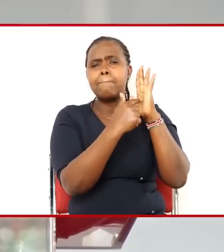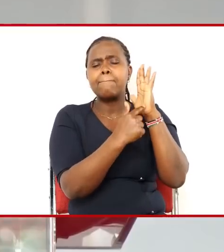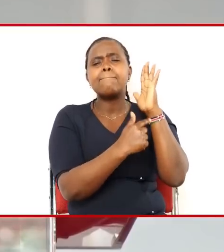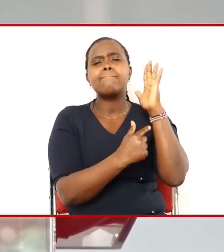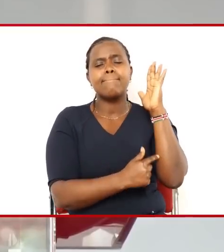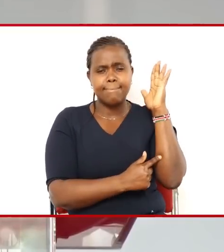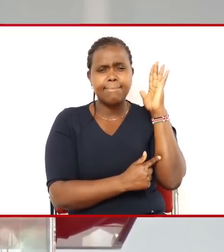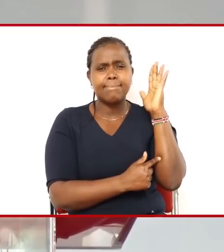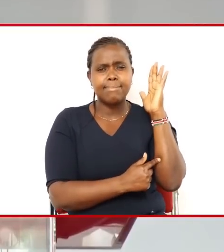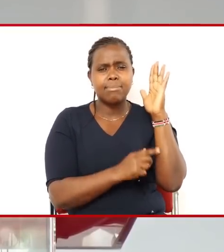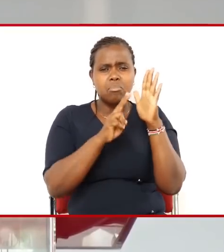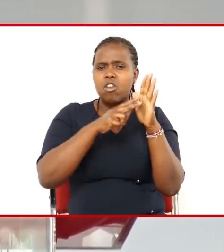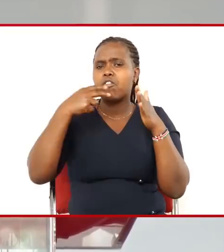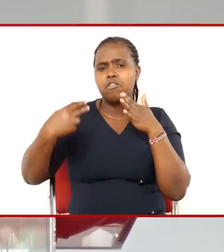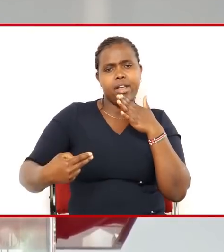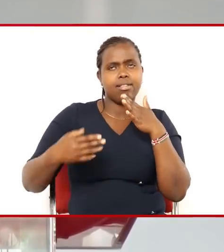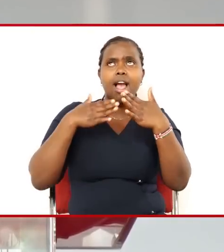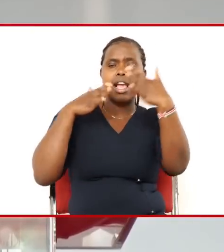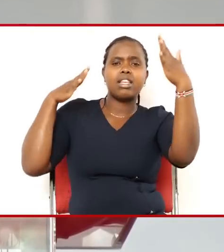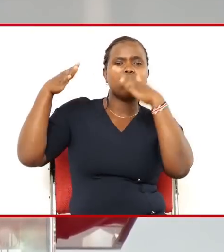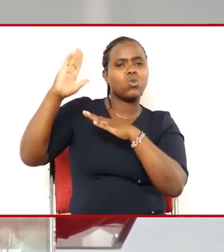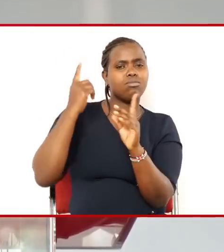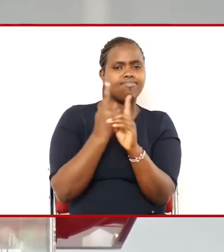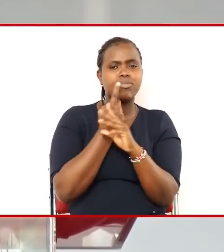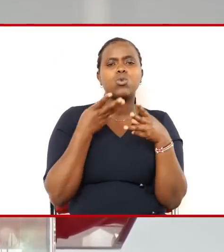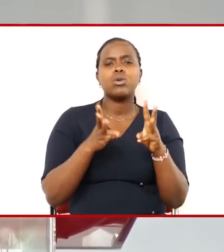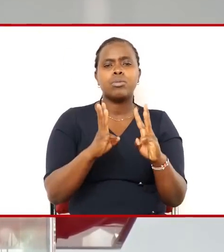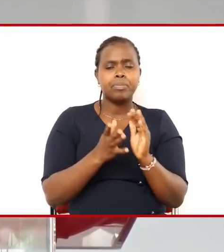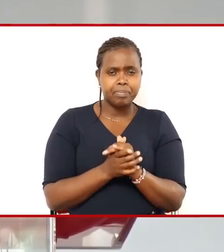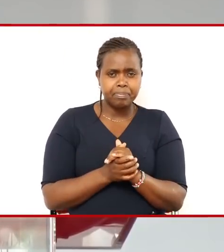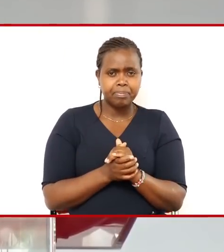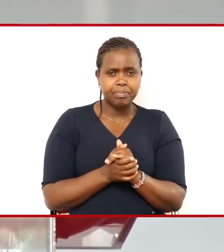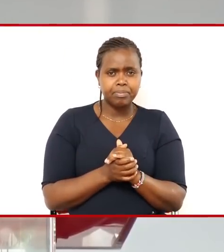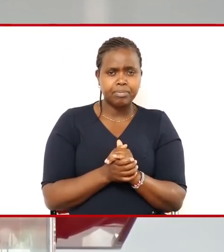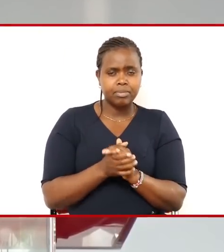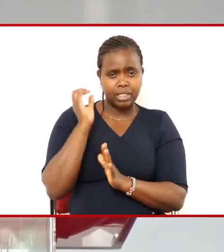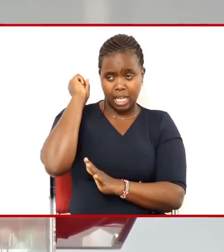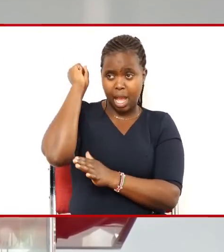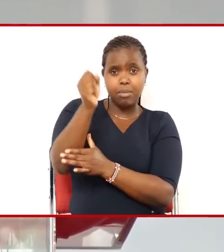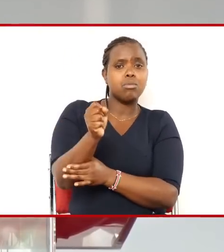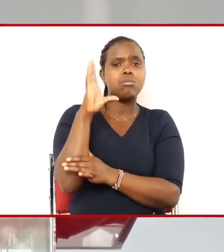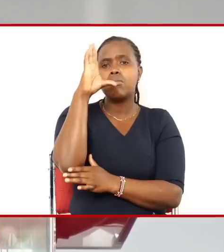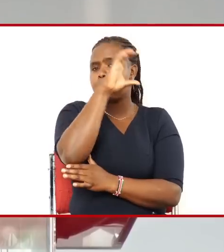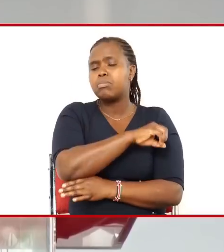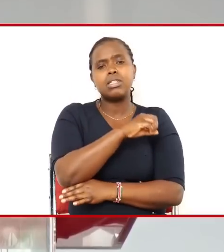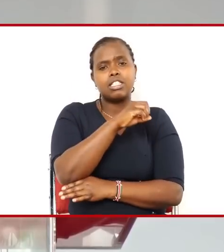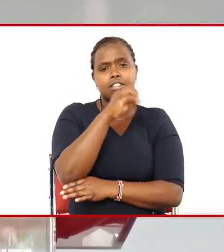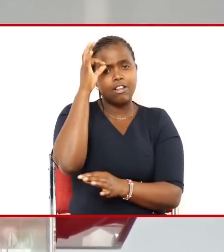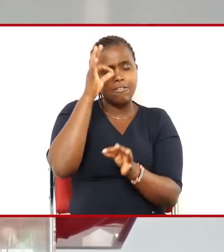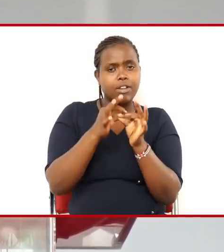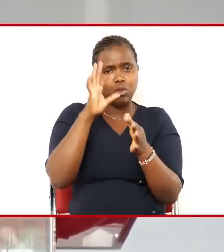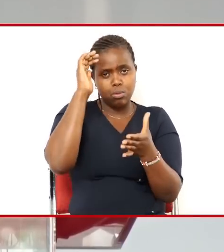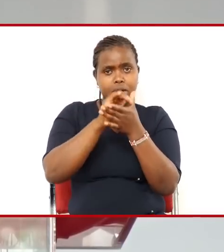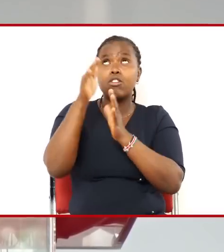that are mentioned there failed God in one way or another. Abraham lacked faith to believe God's